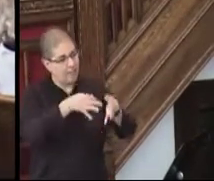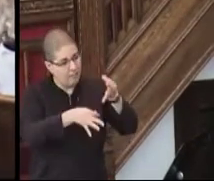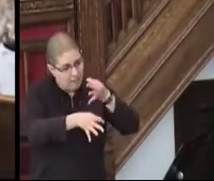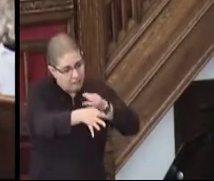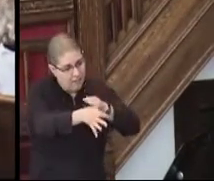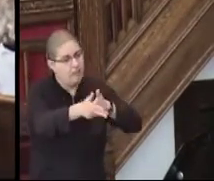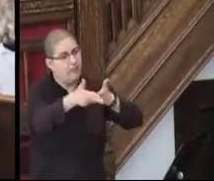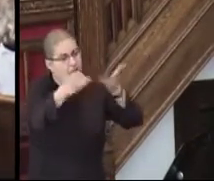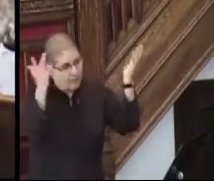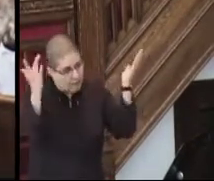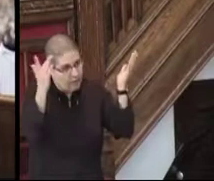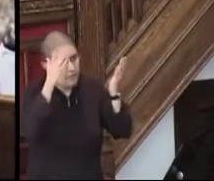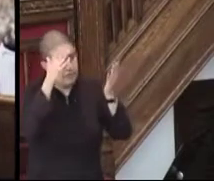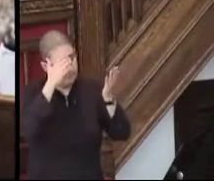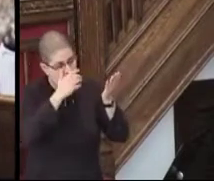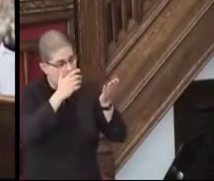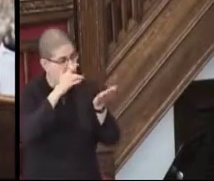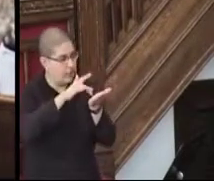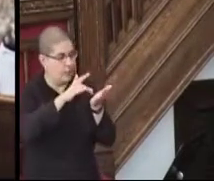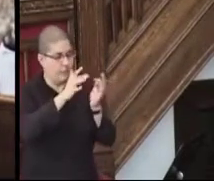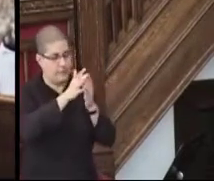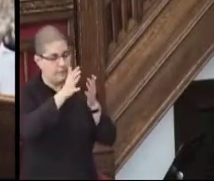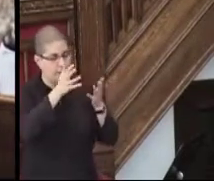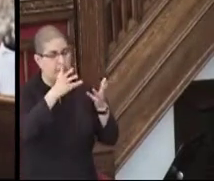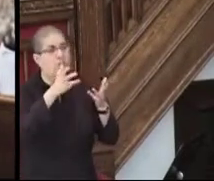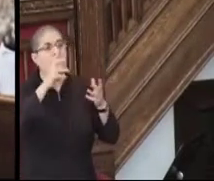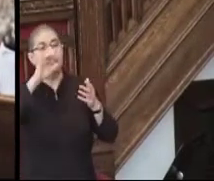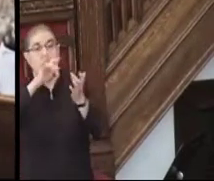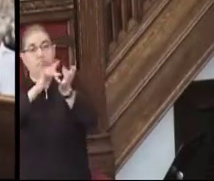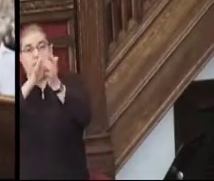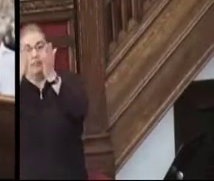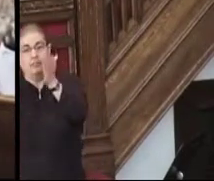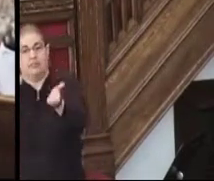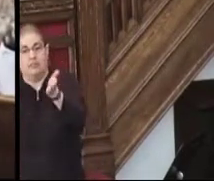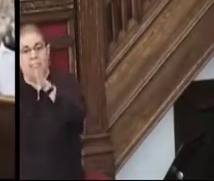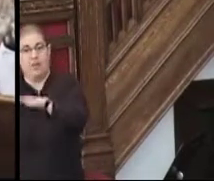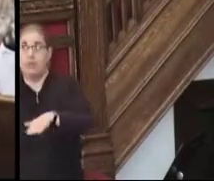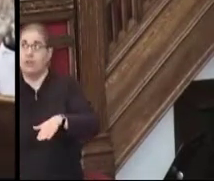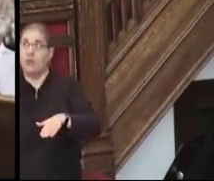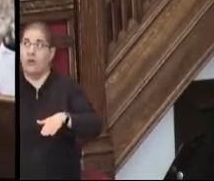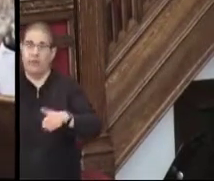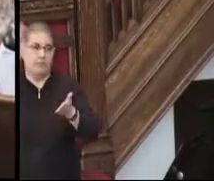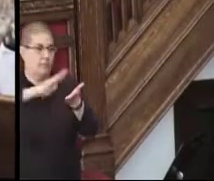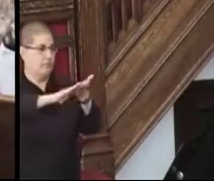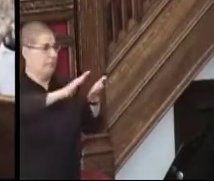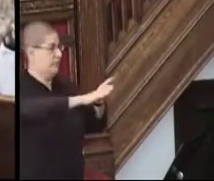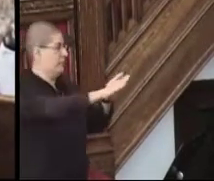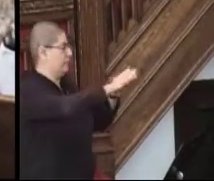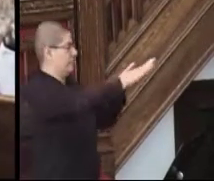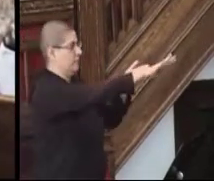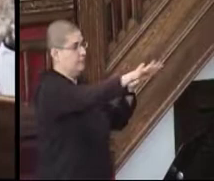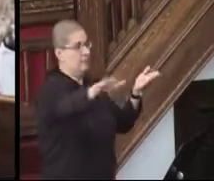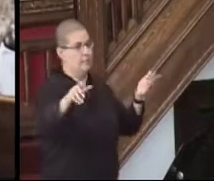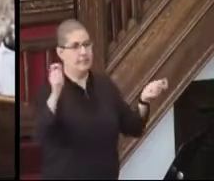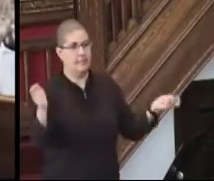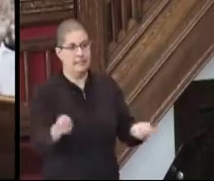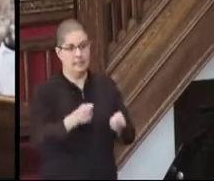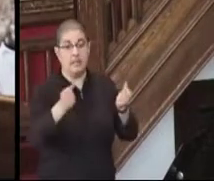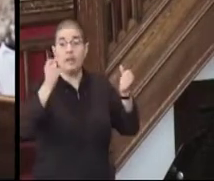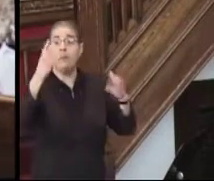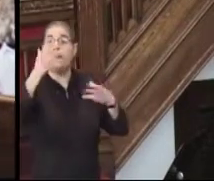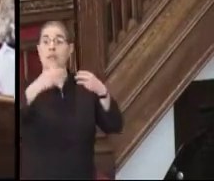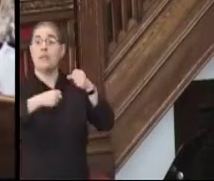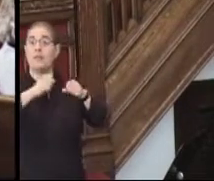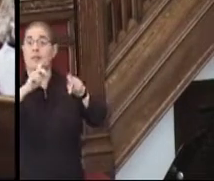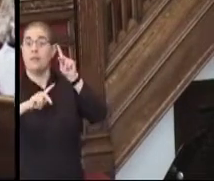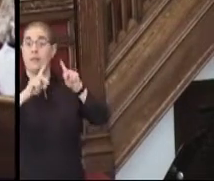down to a theory that Jesus had to die in order for God to forgive sins. And many people in